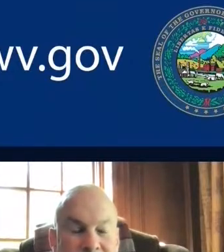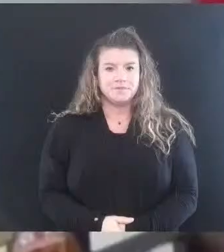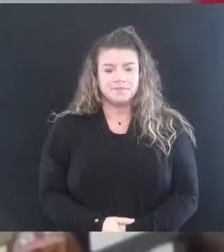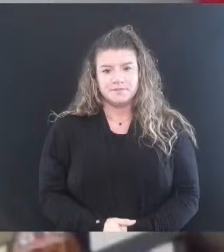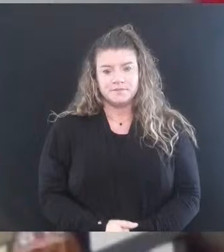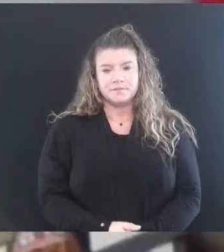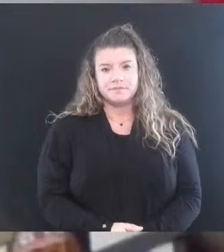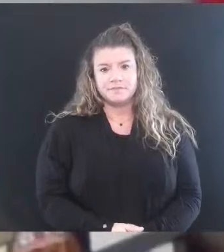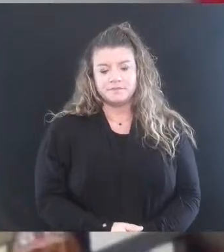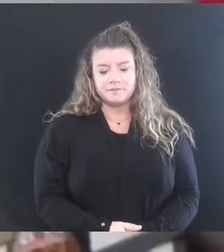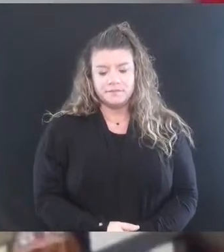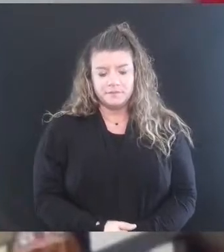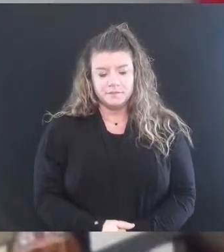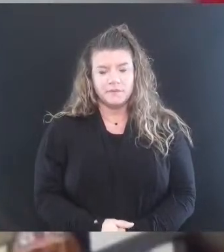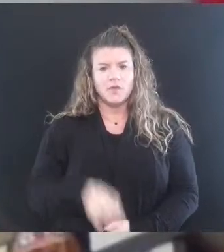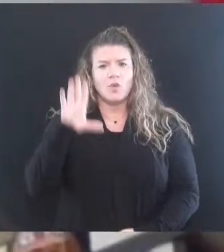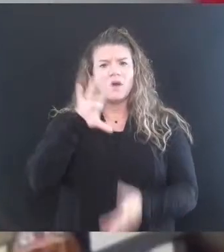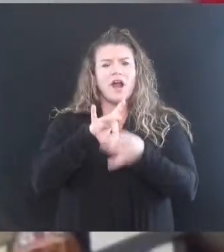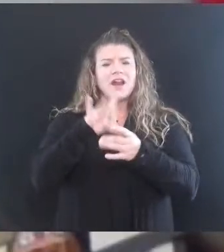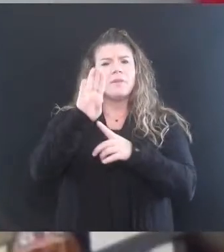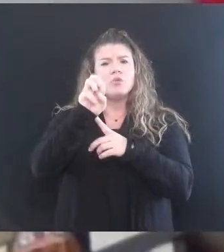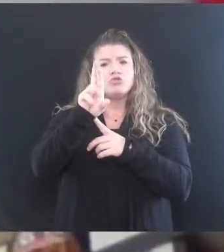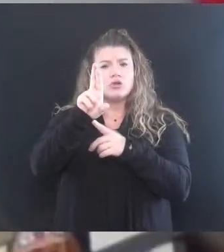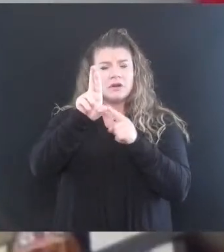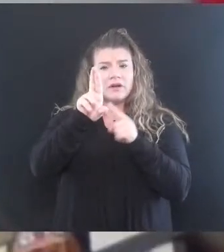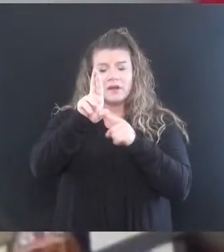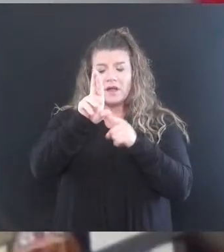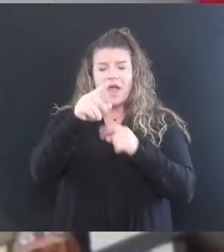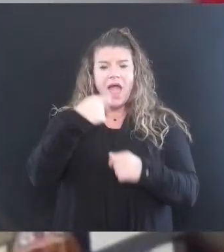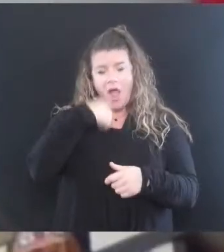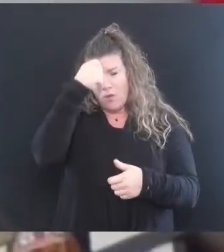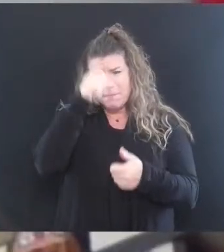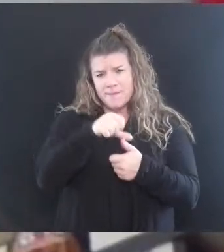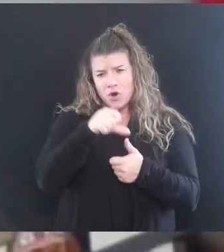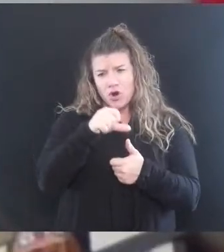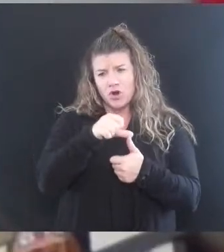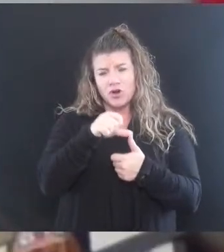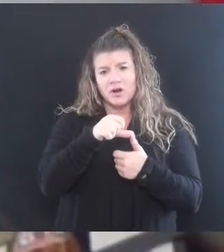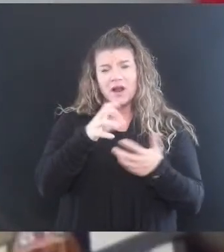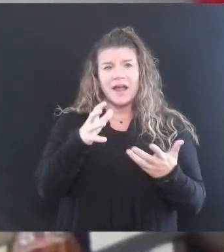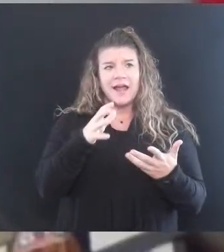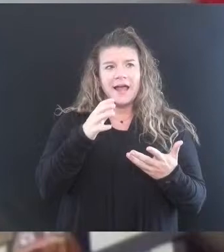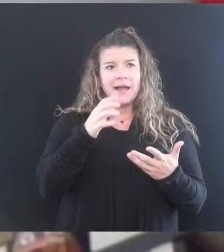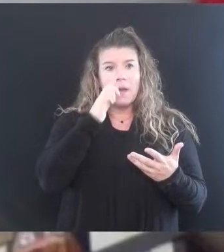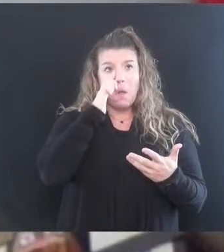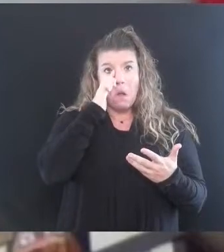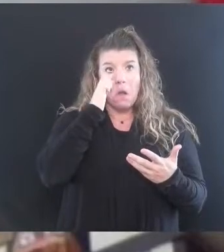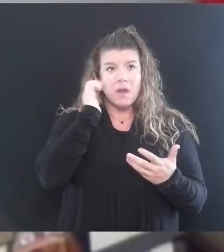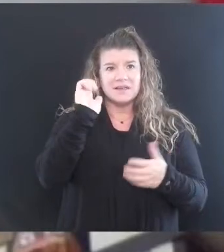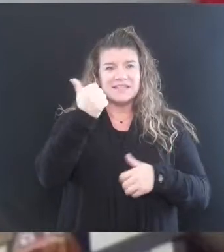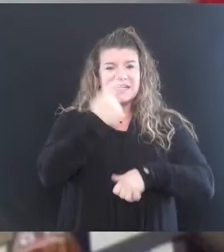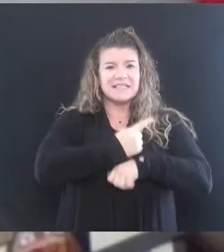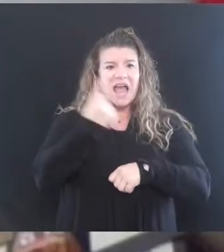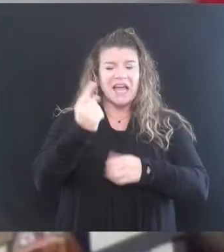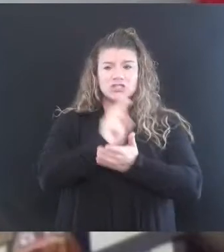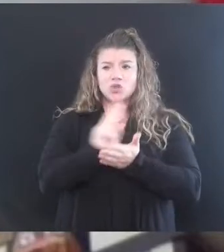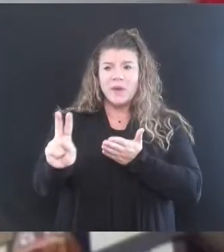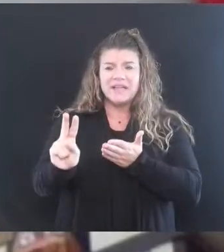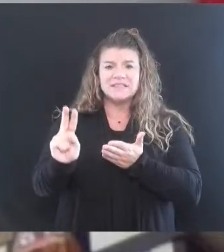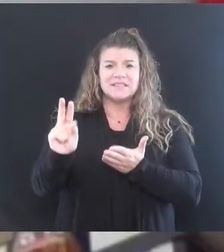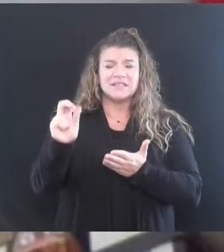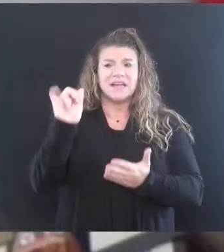Hi. Regarding the booster, I kind of remember, and I don't remember the exact number of days, it was like 10 days to 2 weeks that